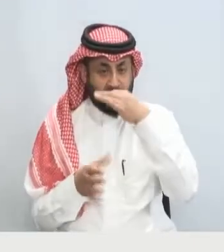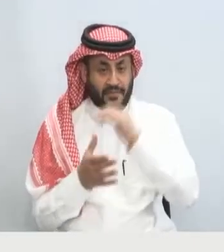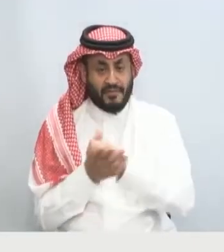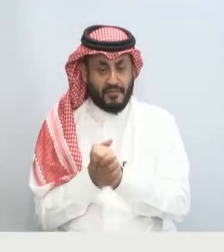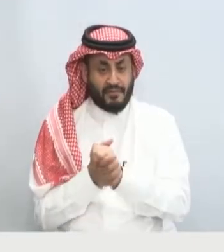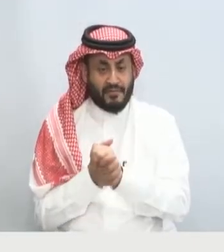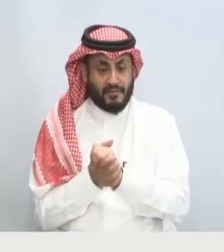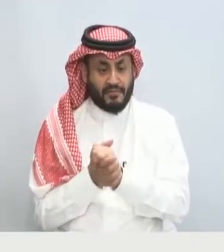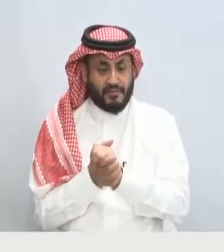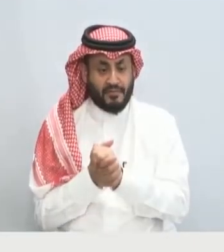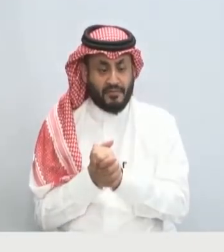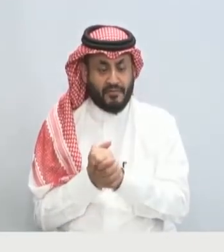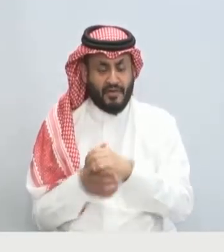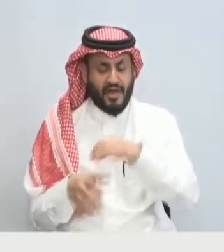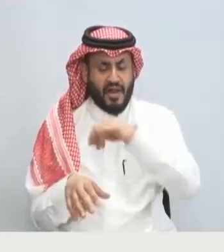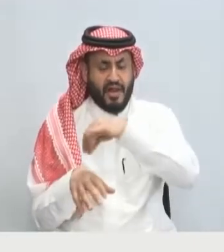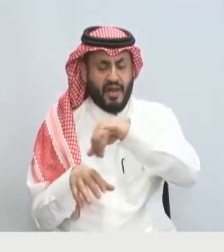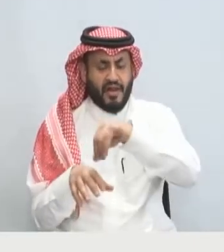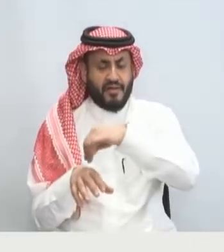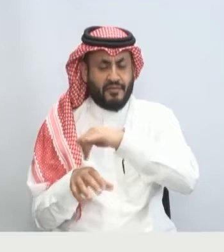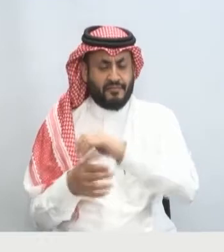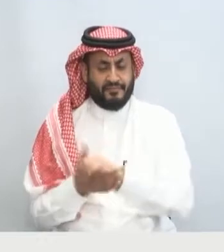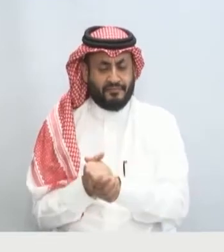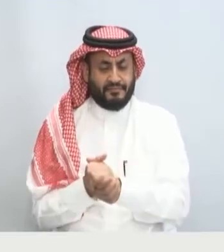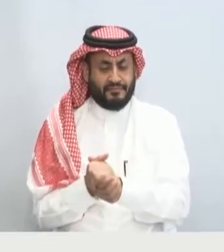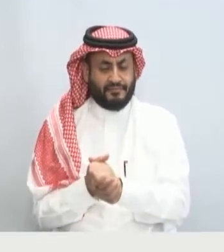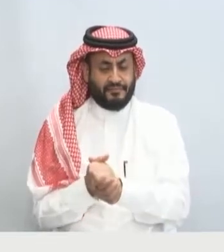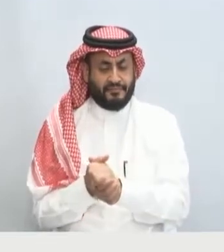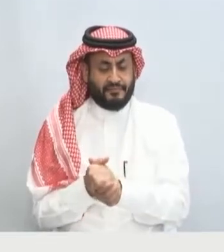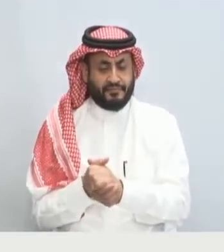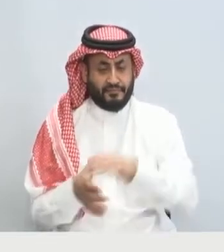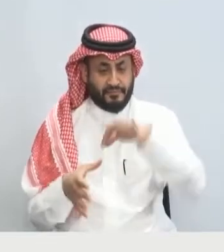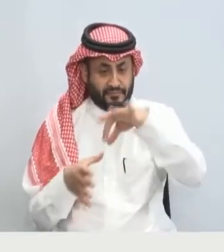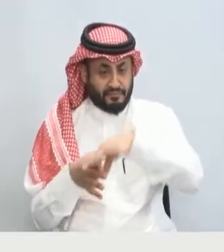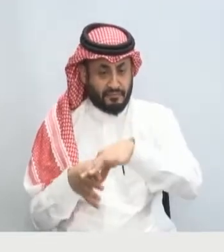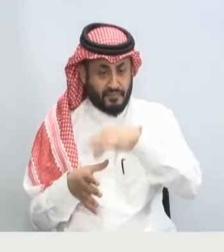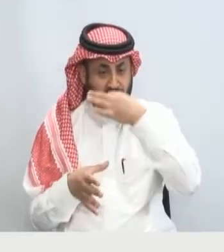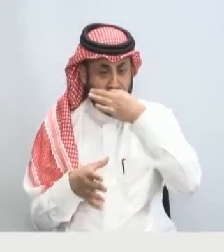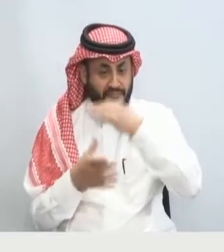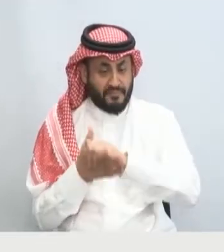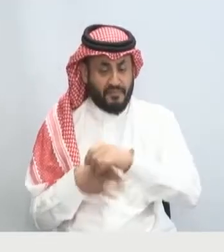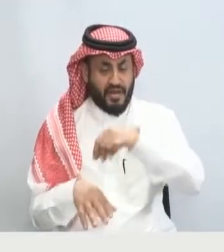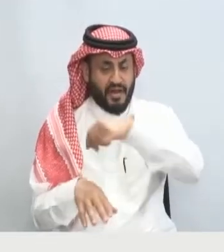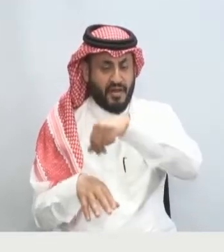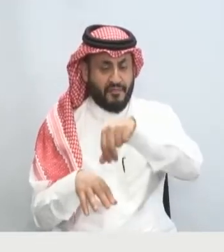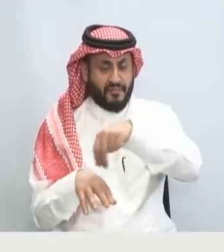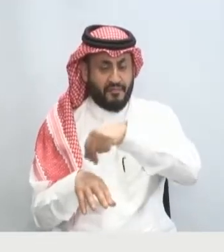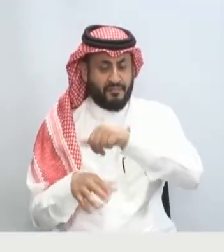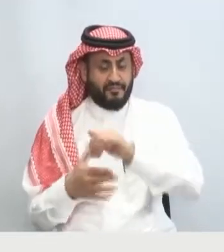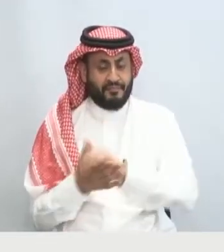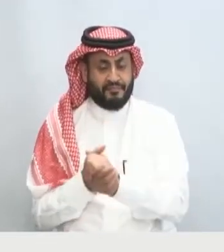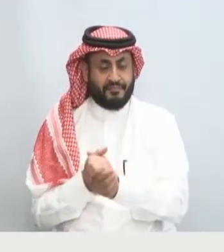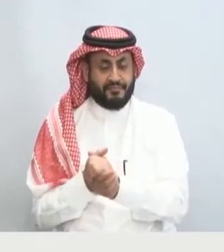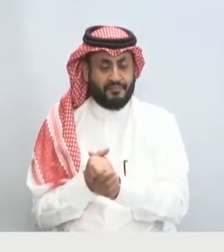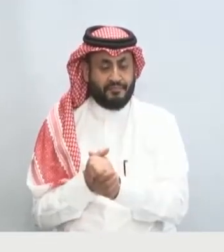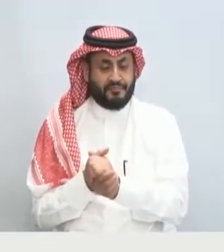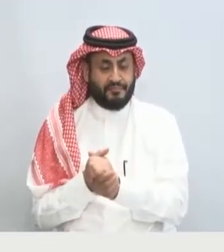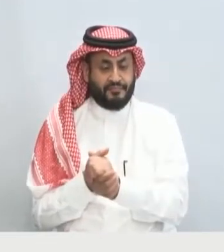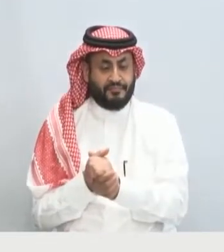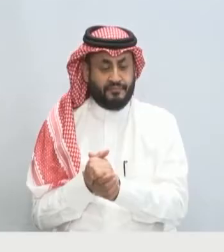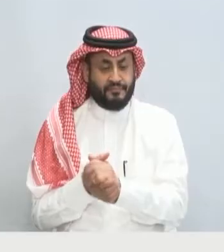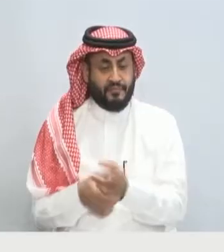Chips are salty. Chips are salty.